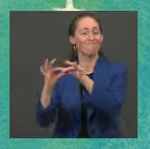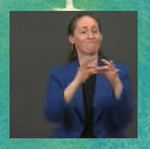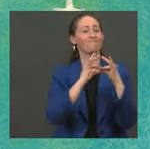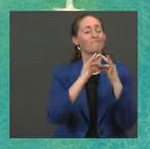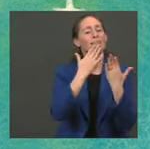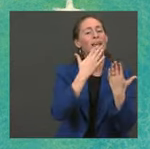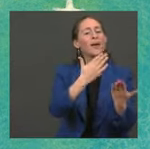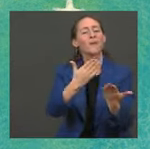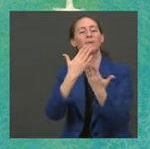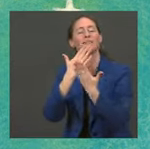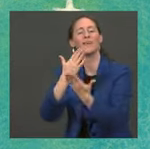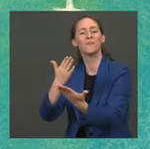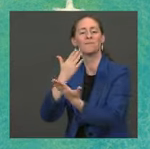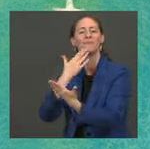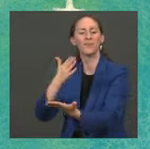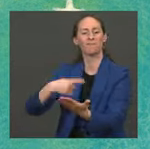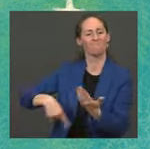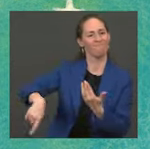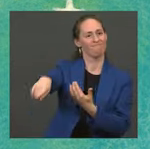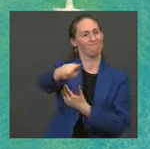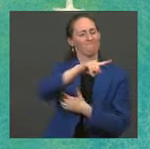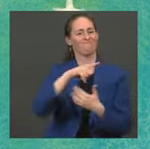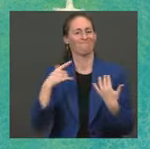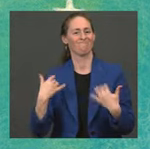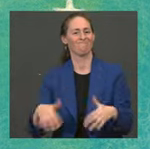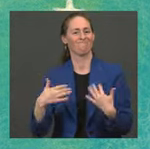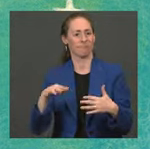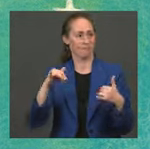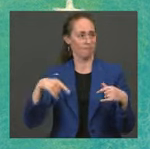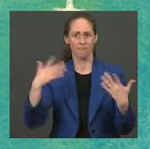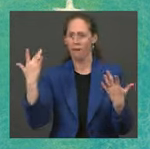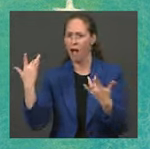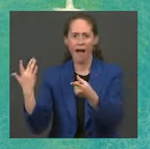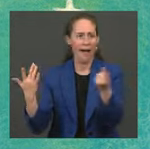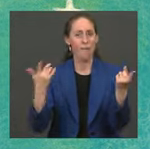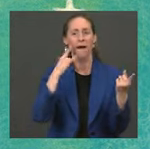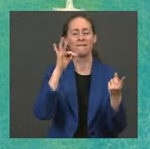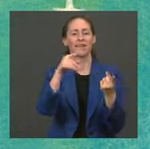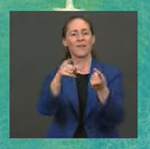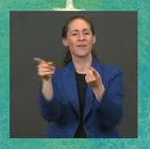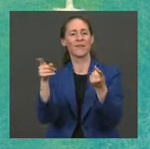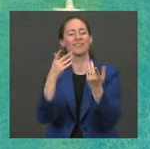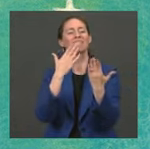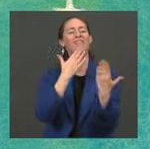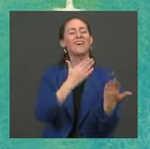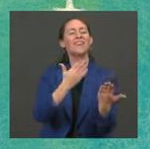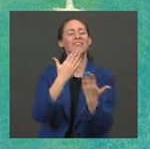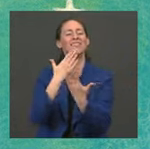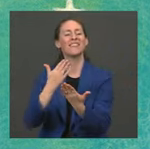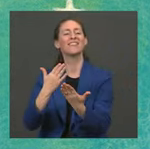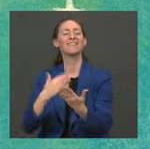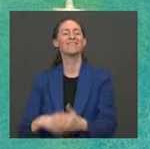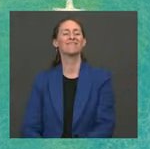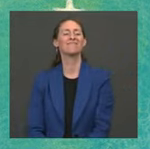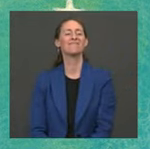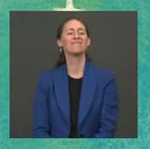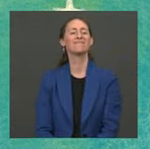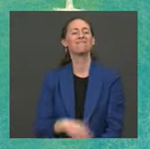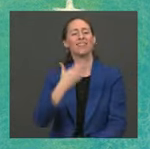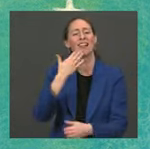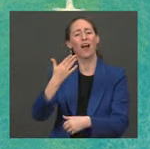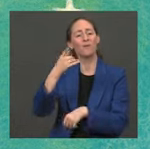this possible. Thank you for everything you've done. In the Christmas story,